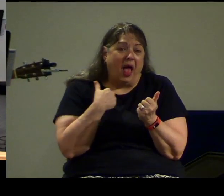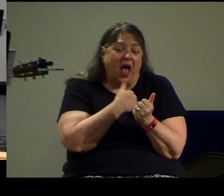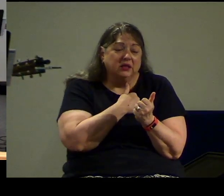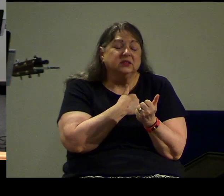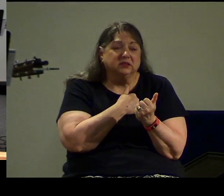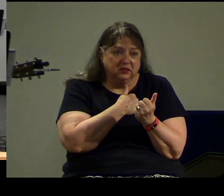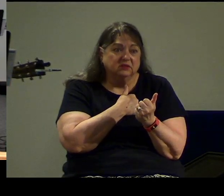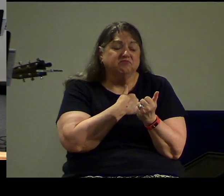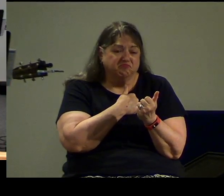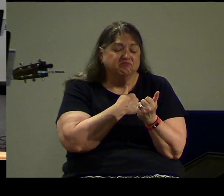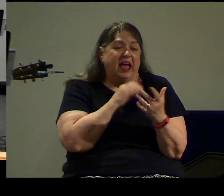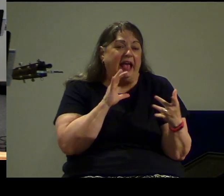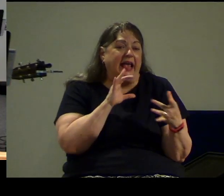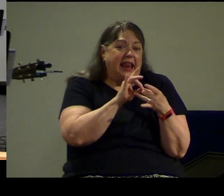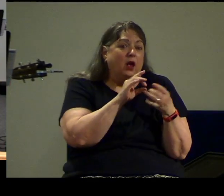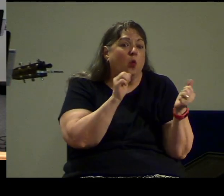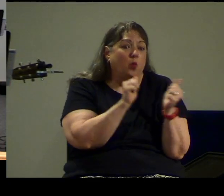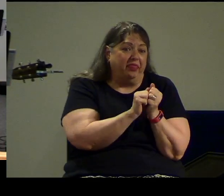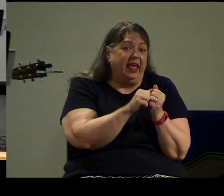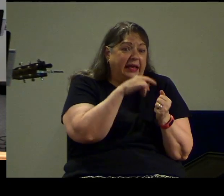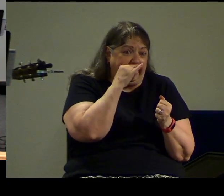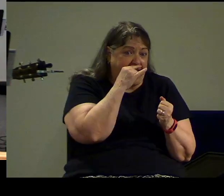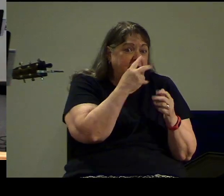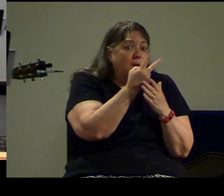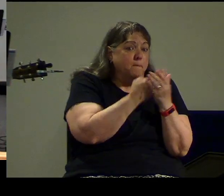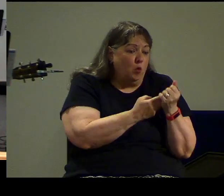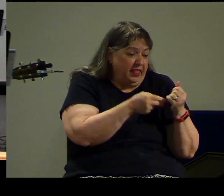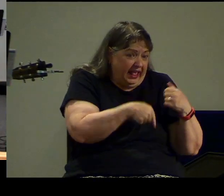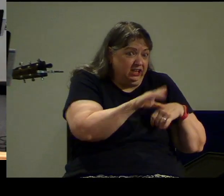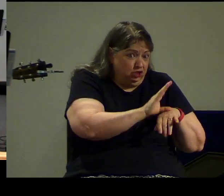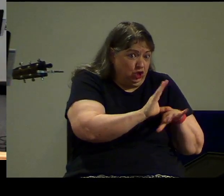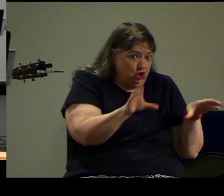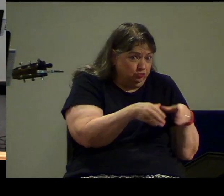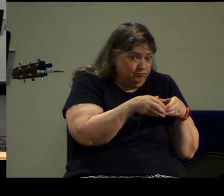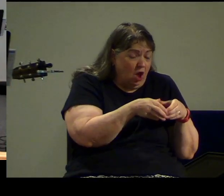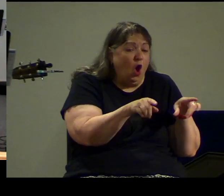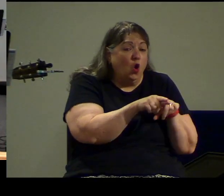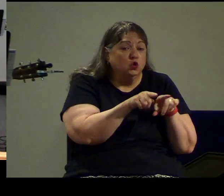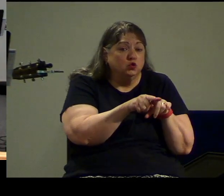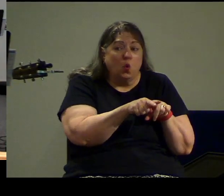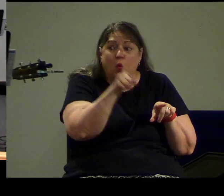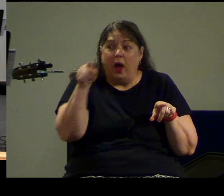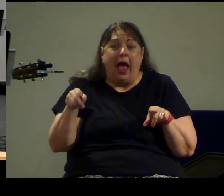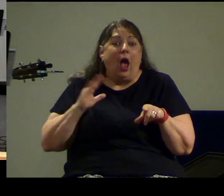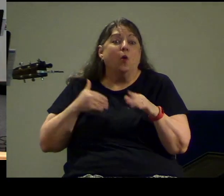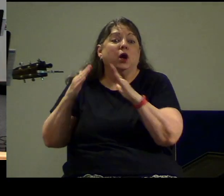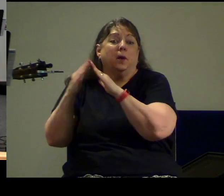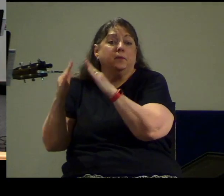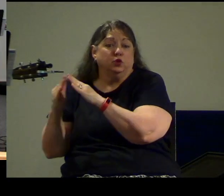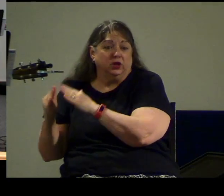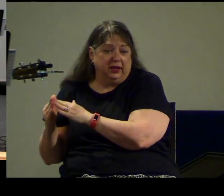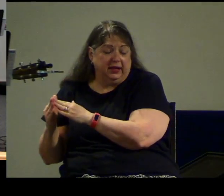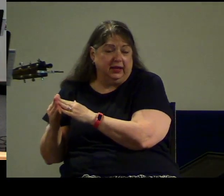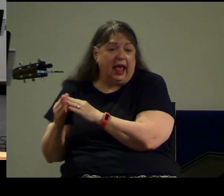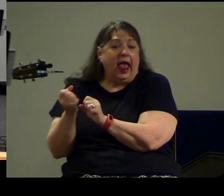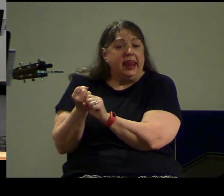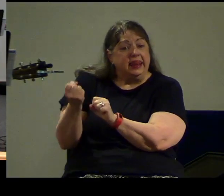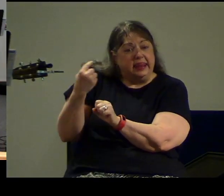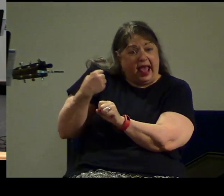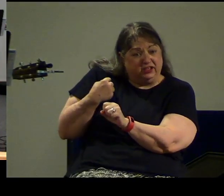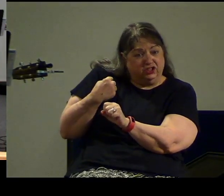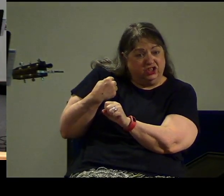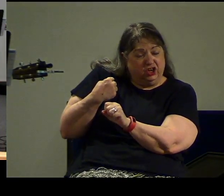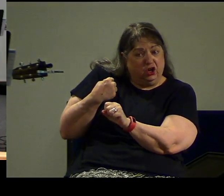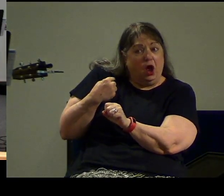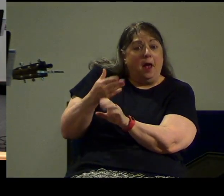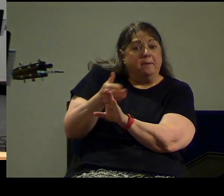our church, but in our community. Last year, before COVID, we were having 17 kids in our youth group, and it was amazing. But